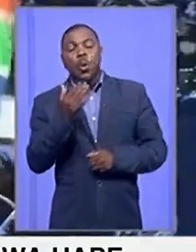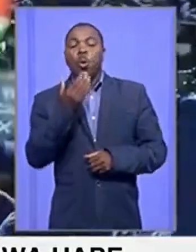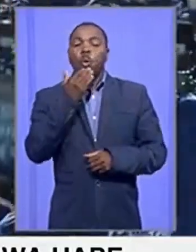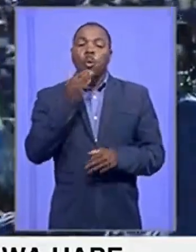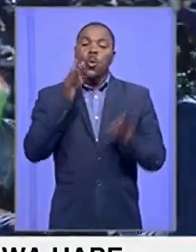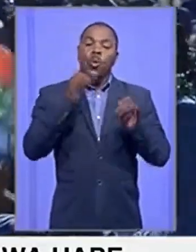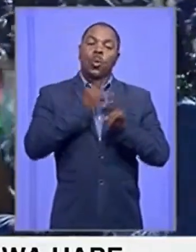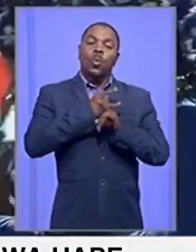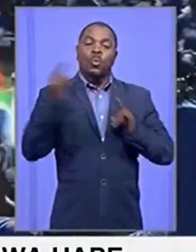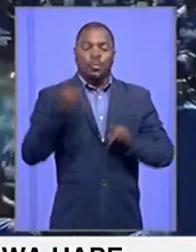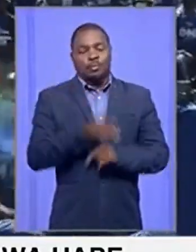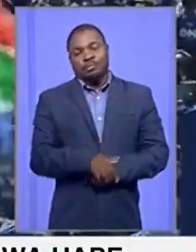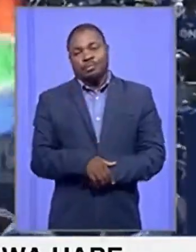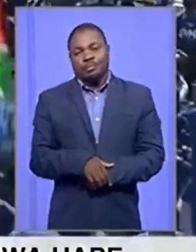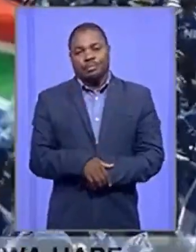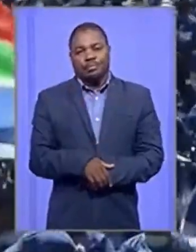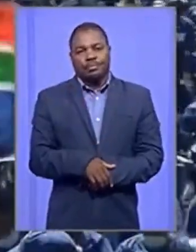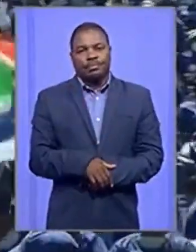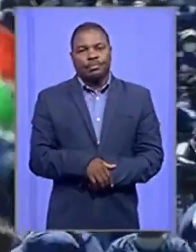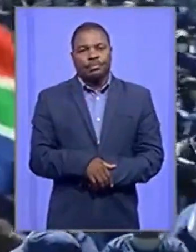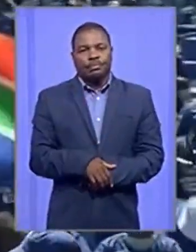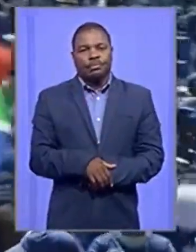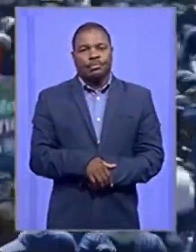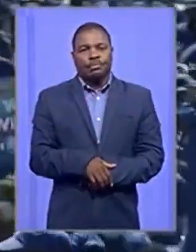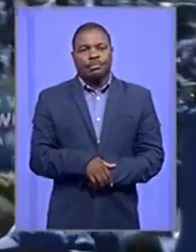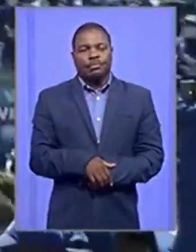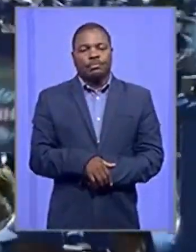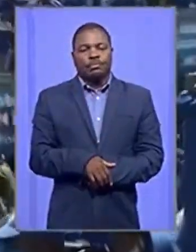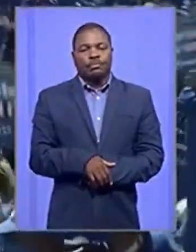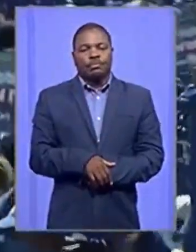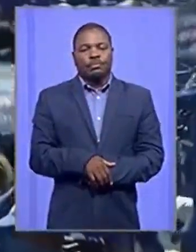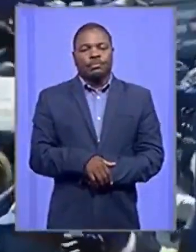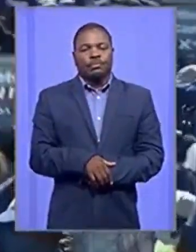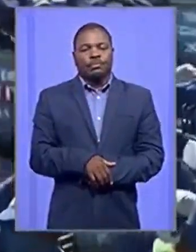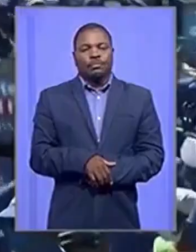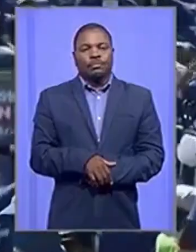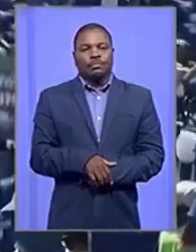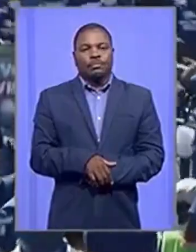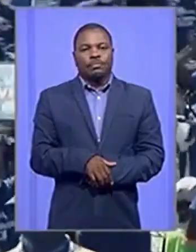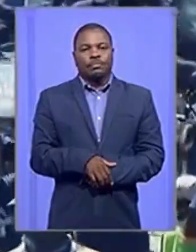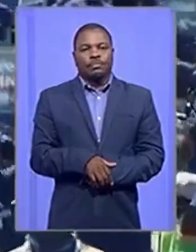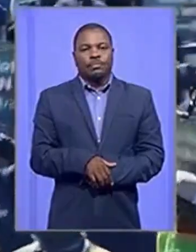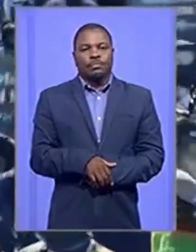o tla fenyang. Ke Ntantla Kgatlhane wa dikgang tsa SABC mo Johannesburg.